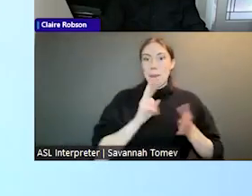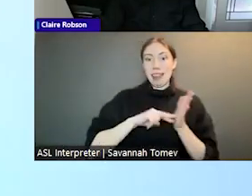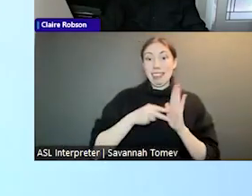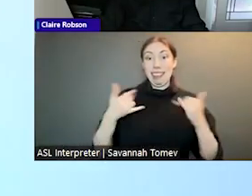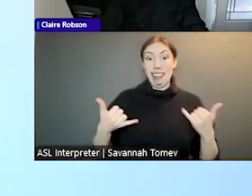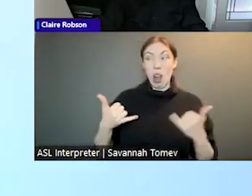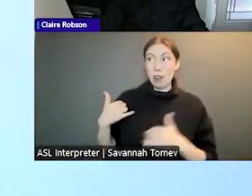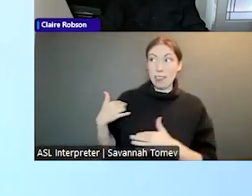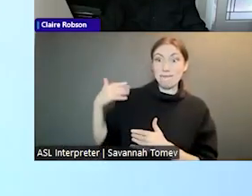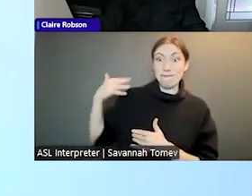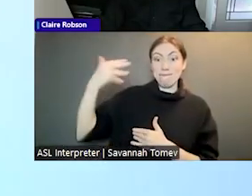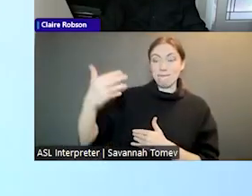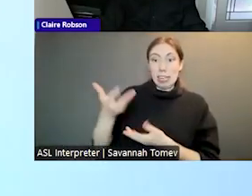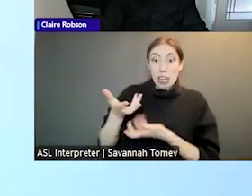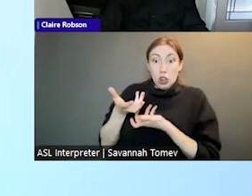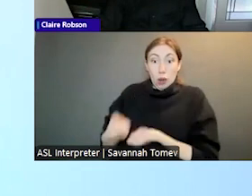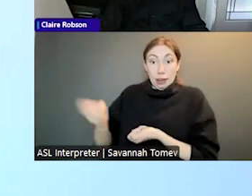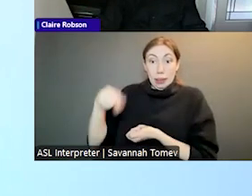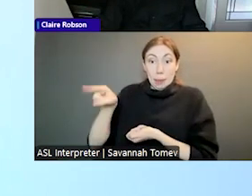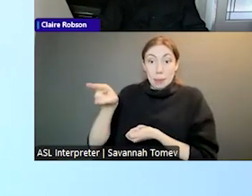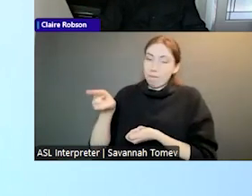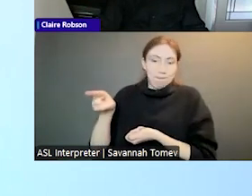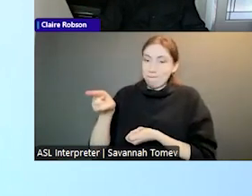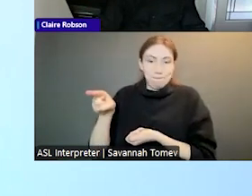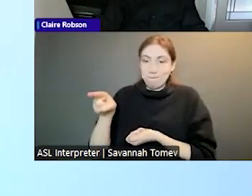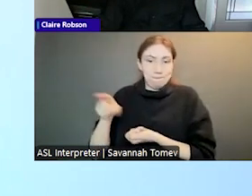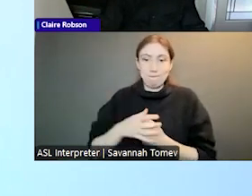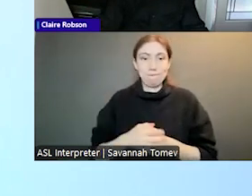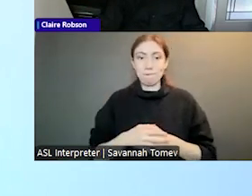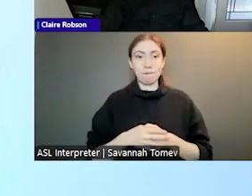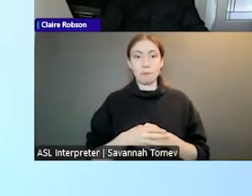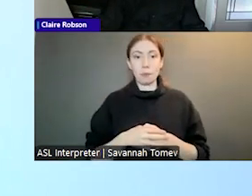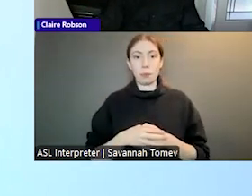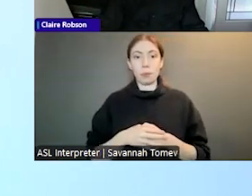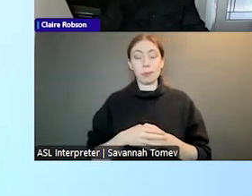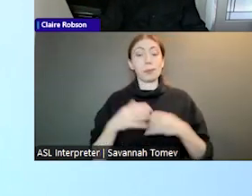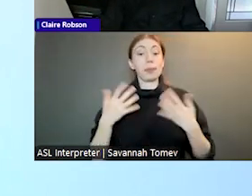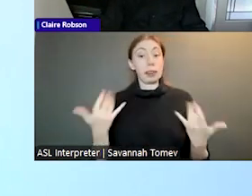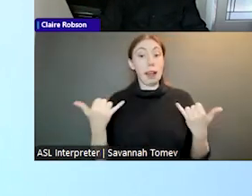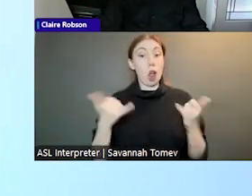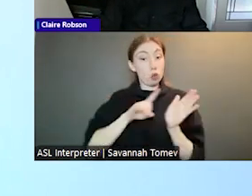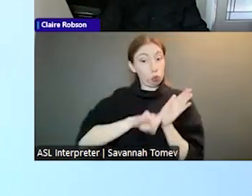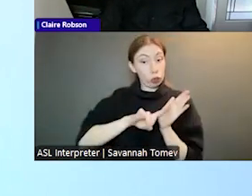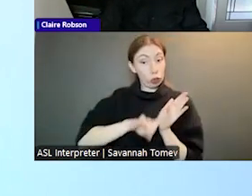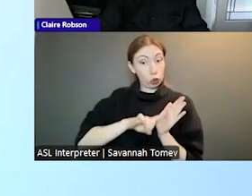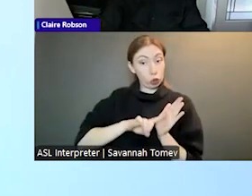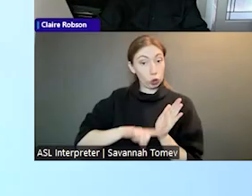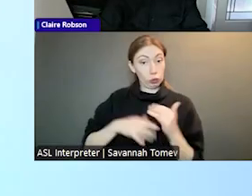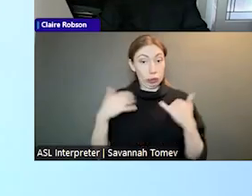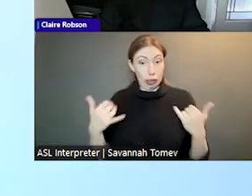medical institutions. Sadly, the current research shows that doctors, nurses, and elder